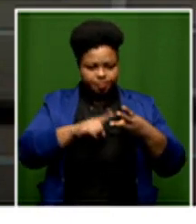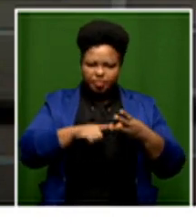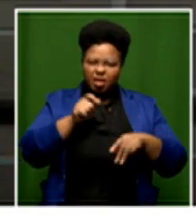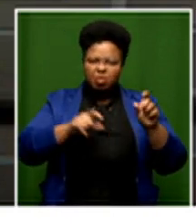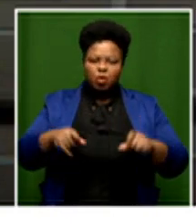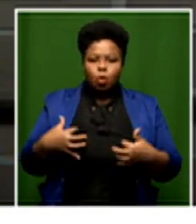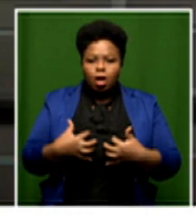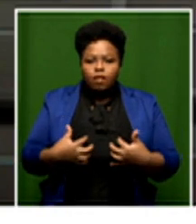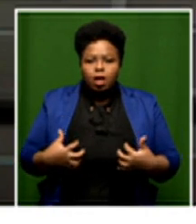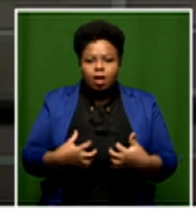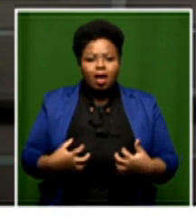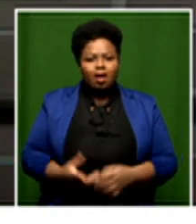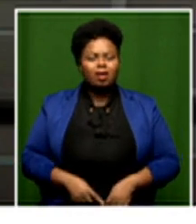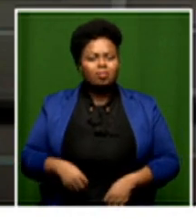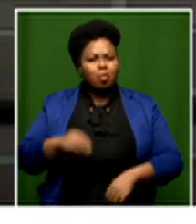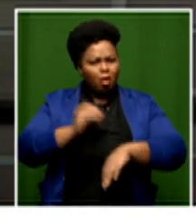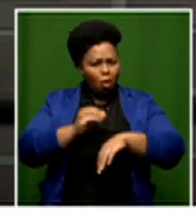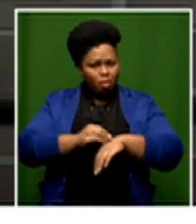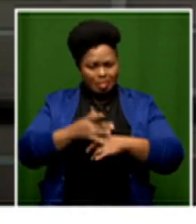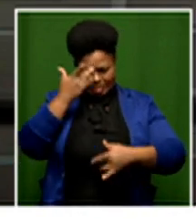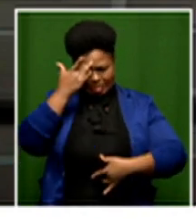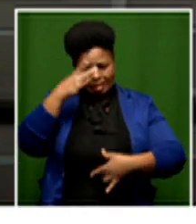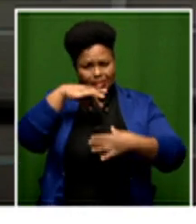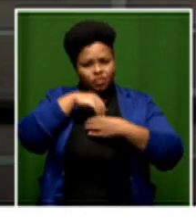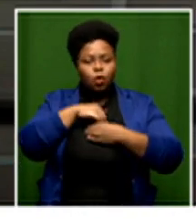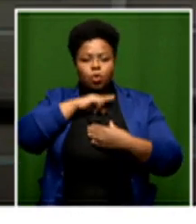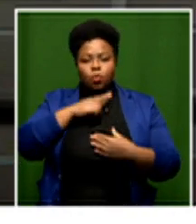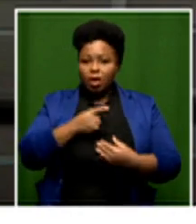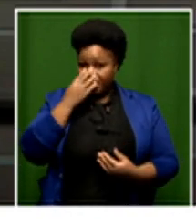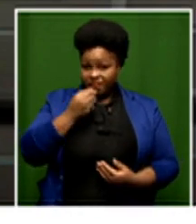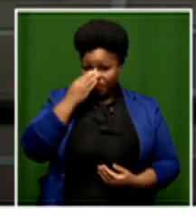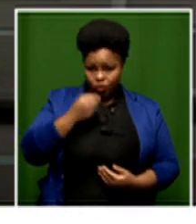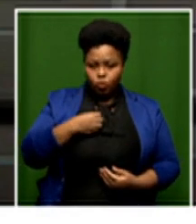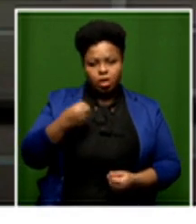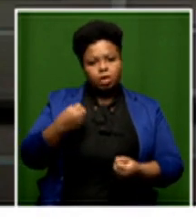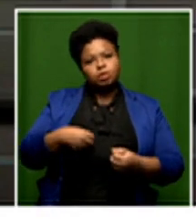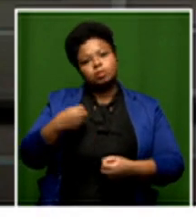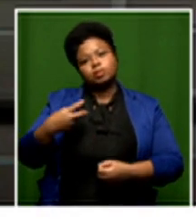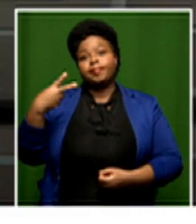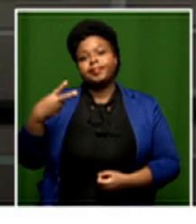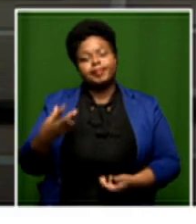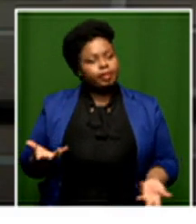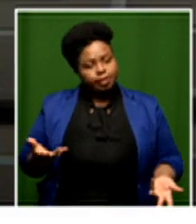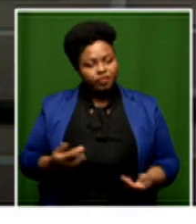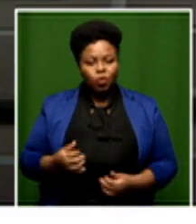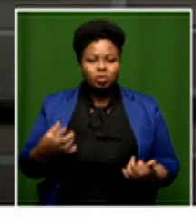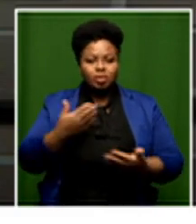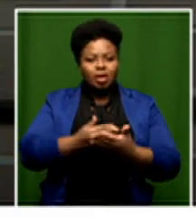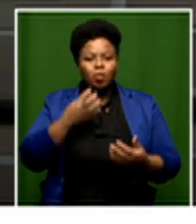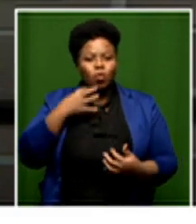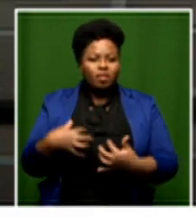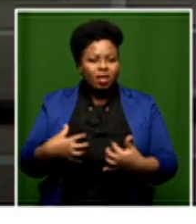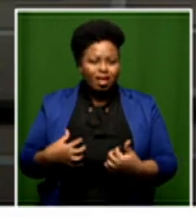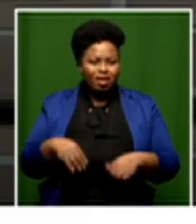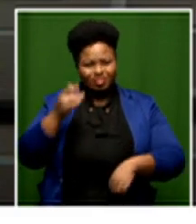chronic lung diseases, because again, an influenza infection in the lung could give a second hit to people with lung disease, and then